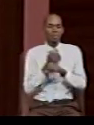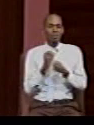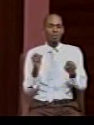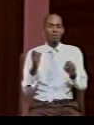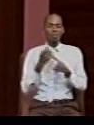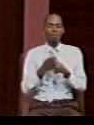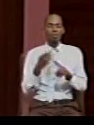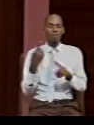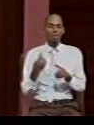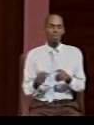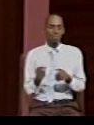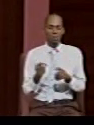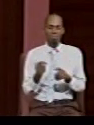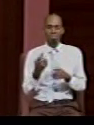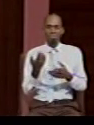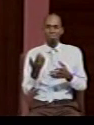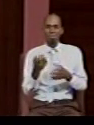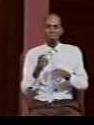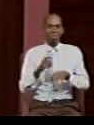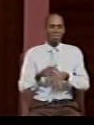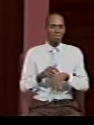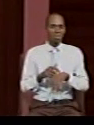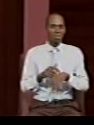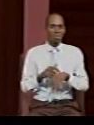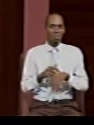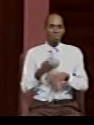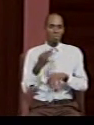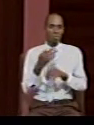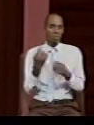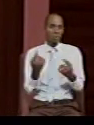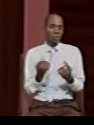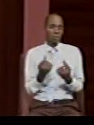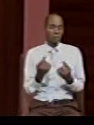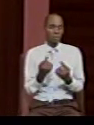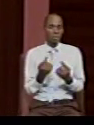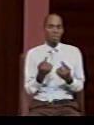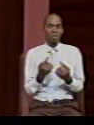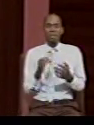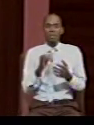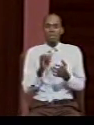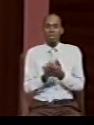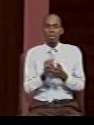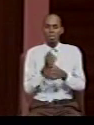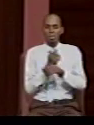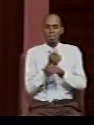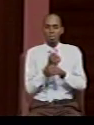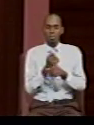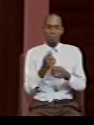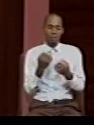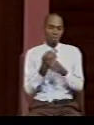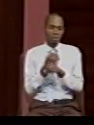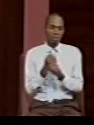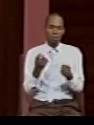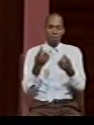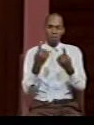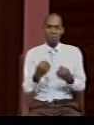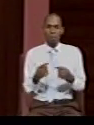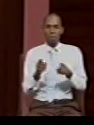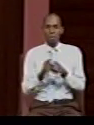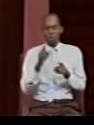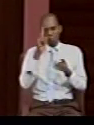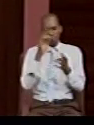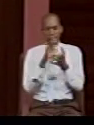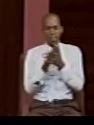salvation from the tyranny of sin, that salvation comes as you believe in your heart and